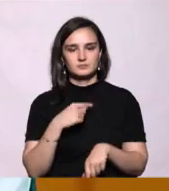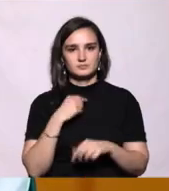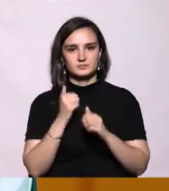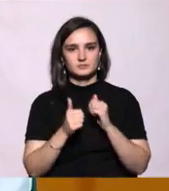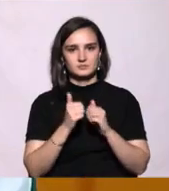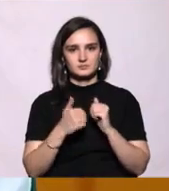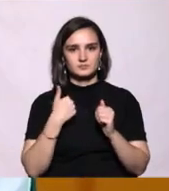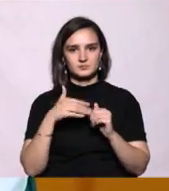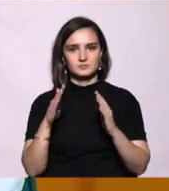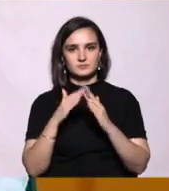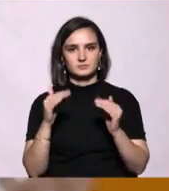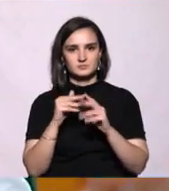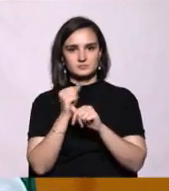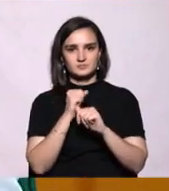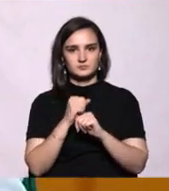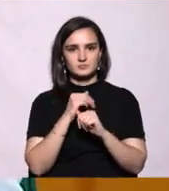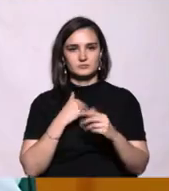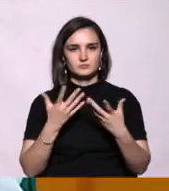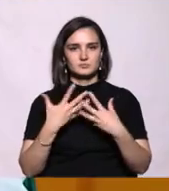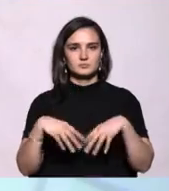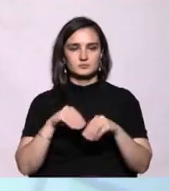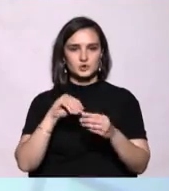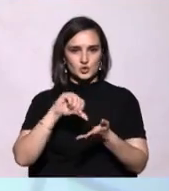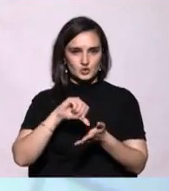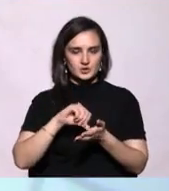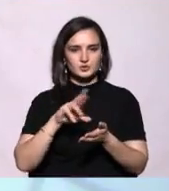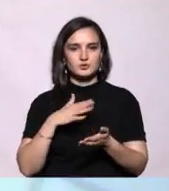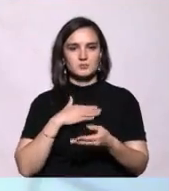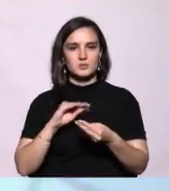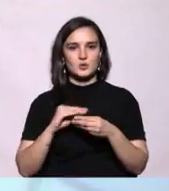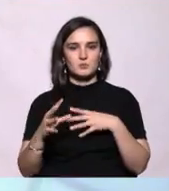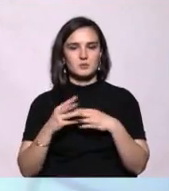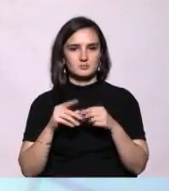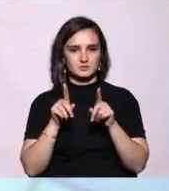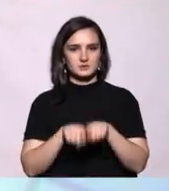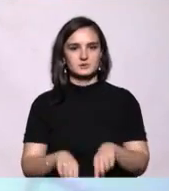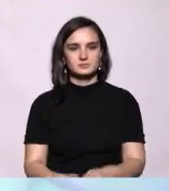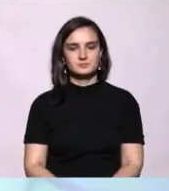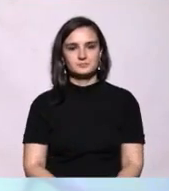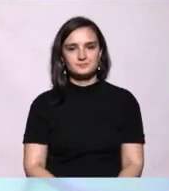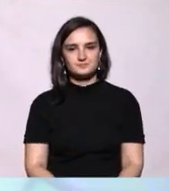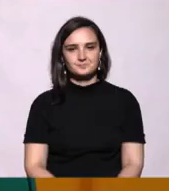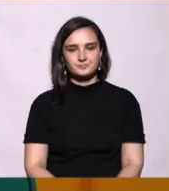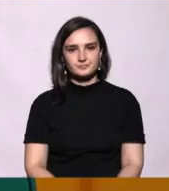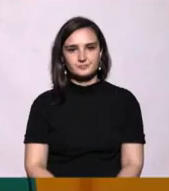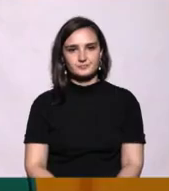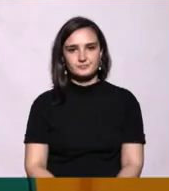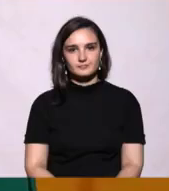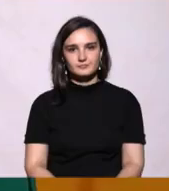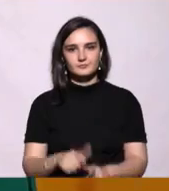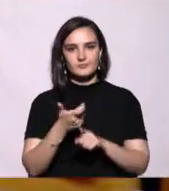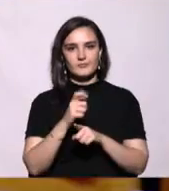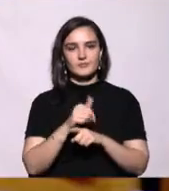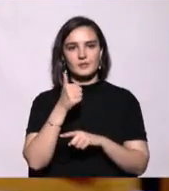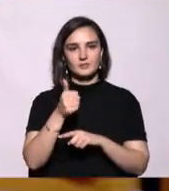often go camping with my family members and with my friends. Oh, fantastic. That sounds wonderful. So,